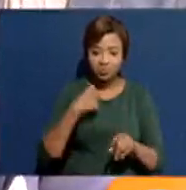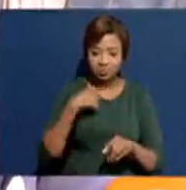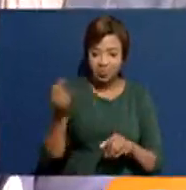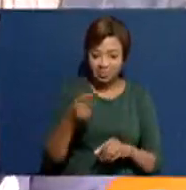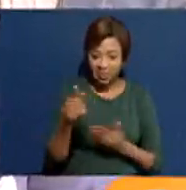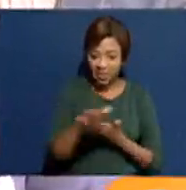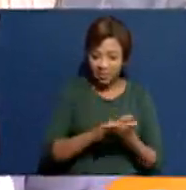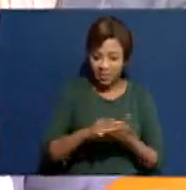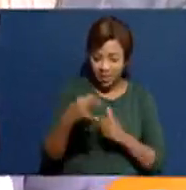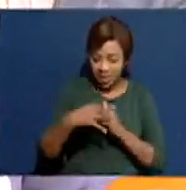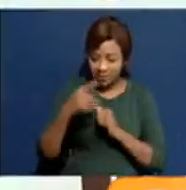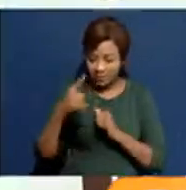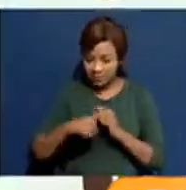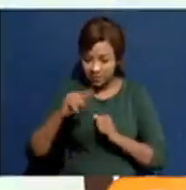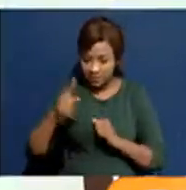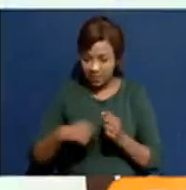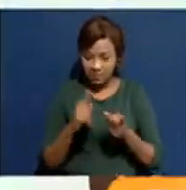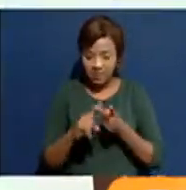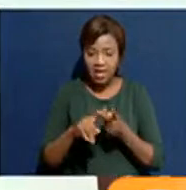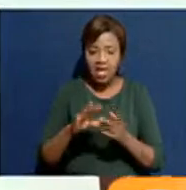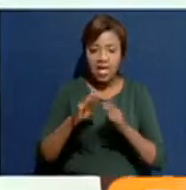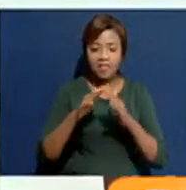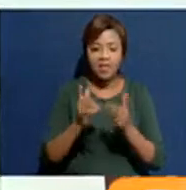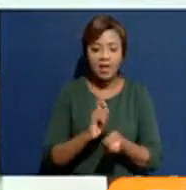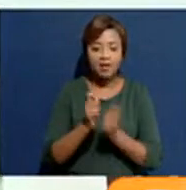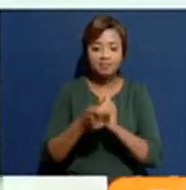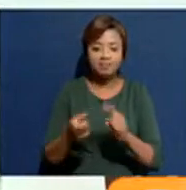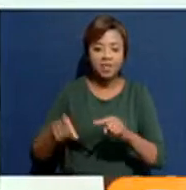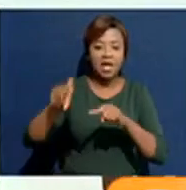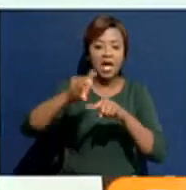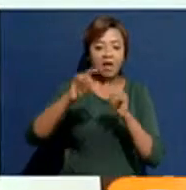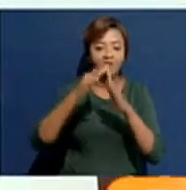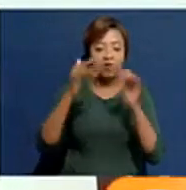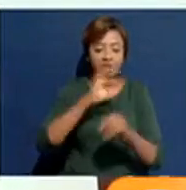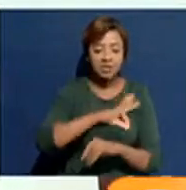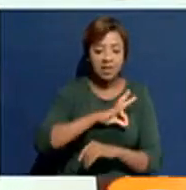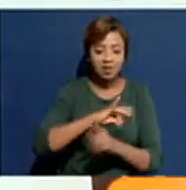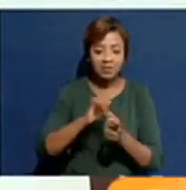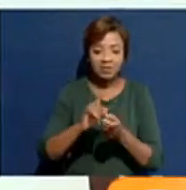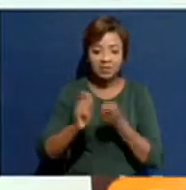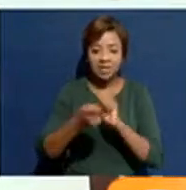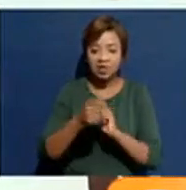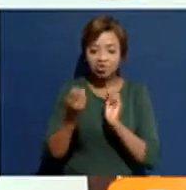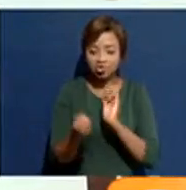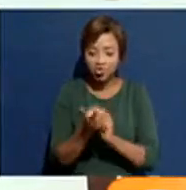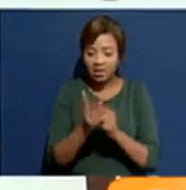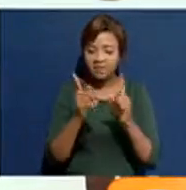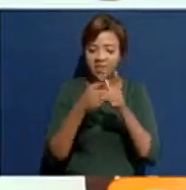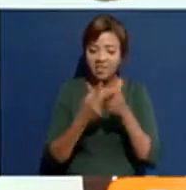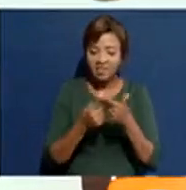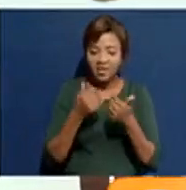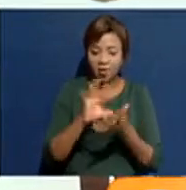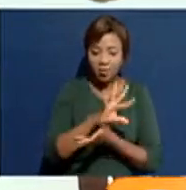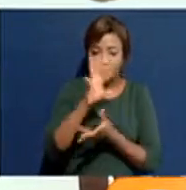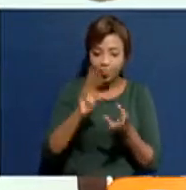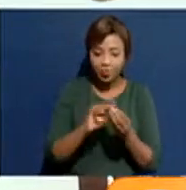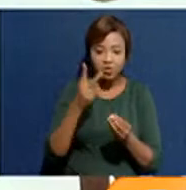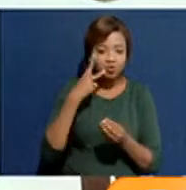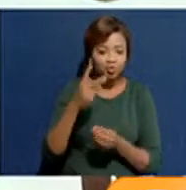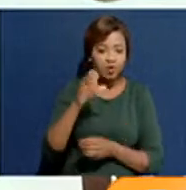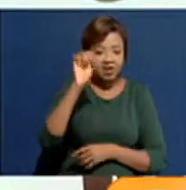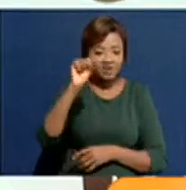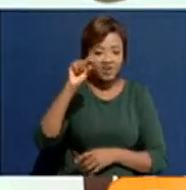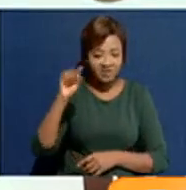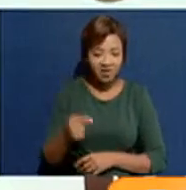na house allowance, market rate adjustment ya 12, meka maintenance ya 30, zote zikaja 205, wakaanza